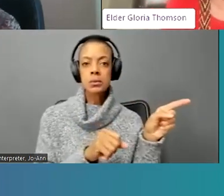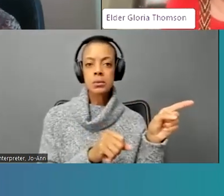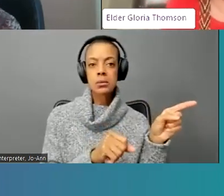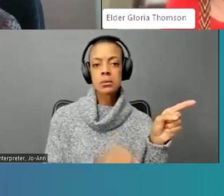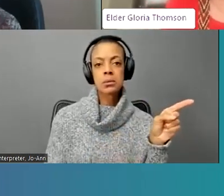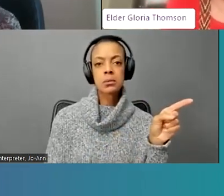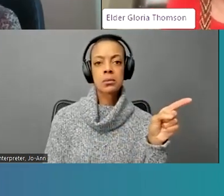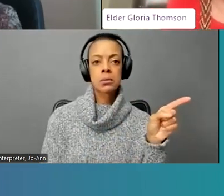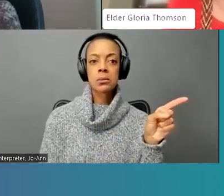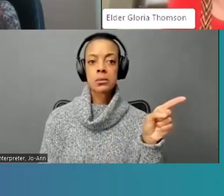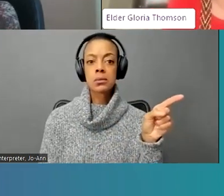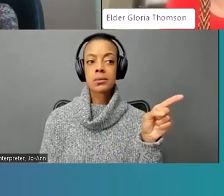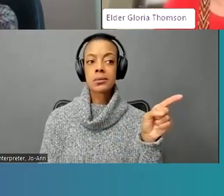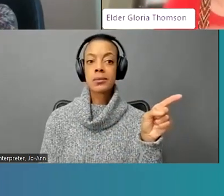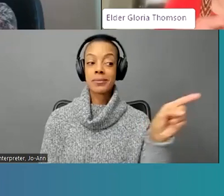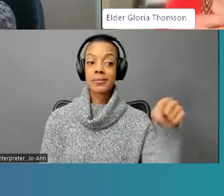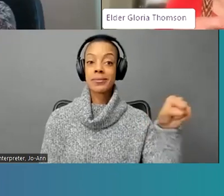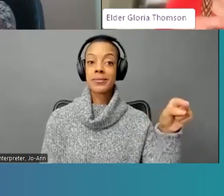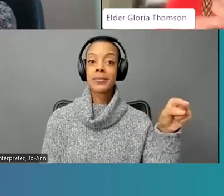that want their staff